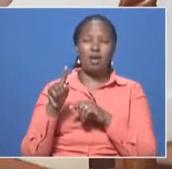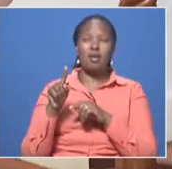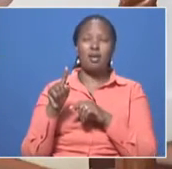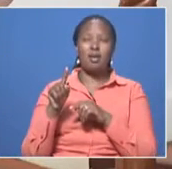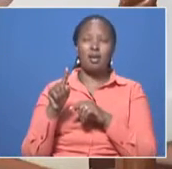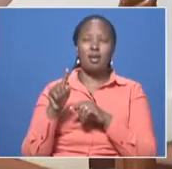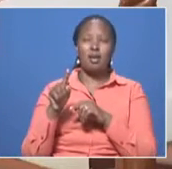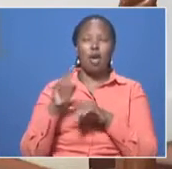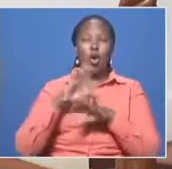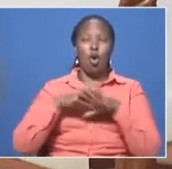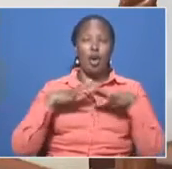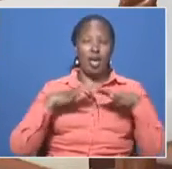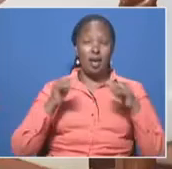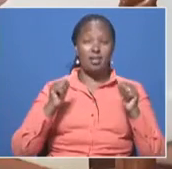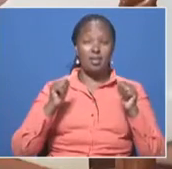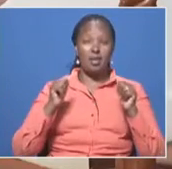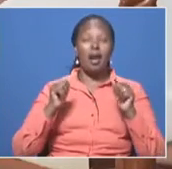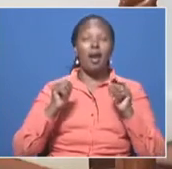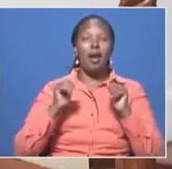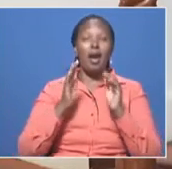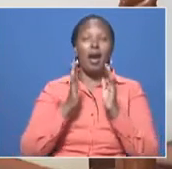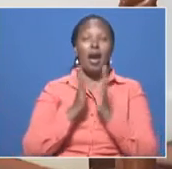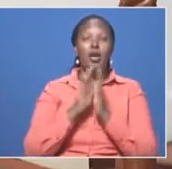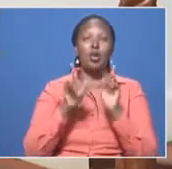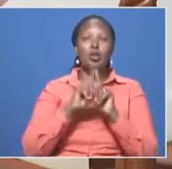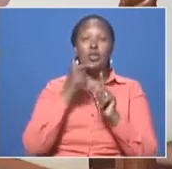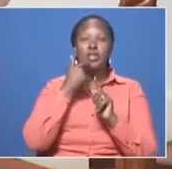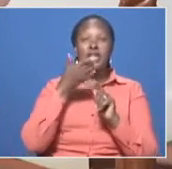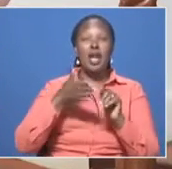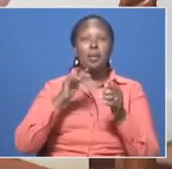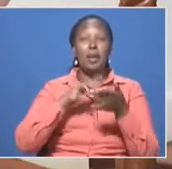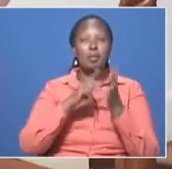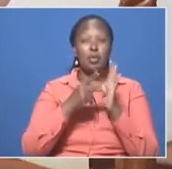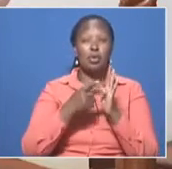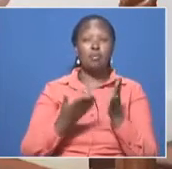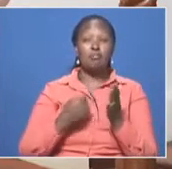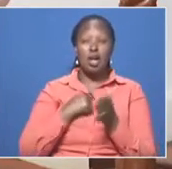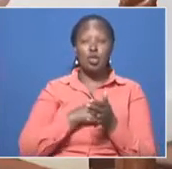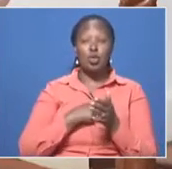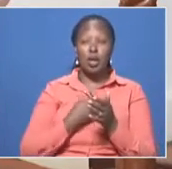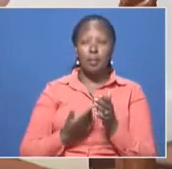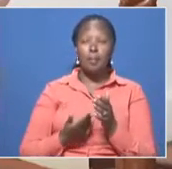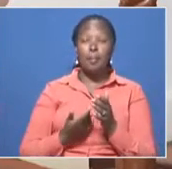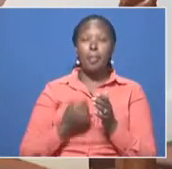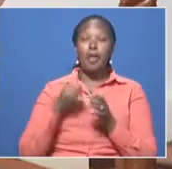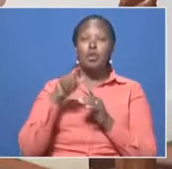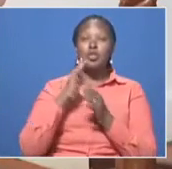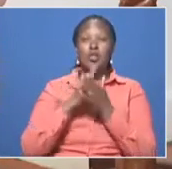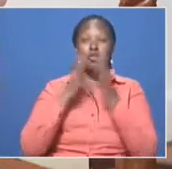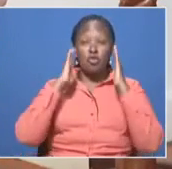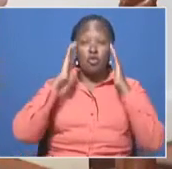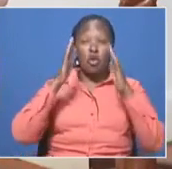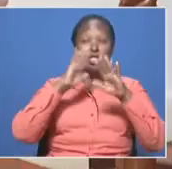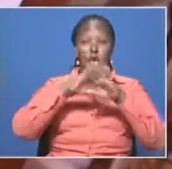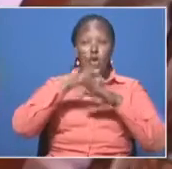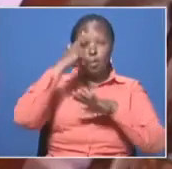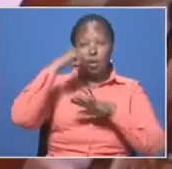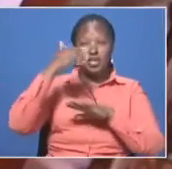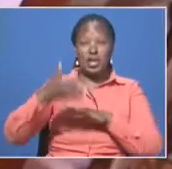But do you, and you've said in this program that, I beg your pardon, that you are focusing on policy right